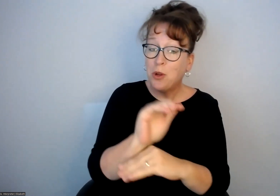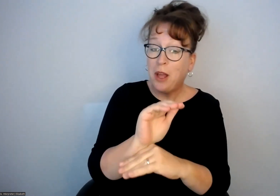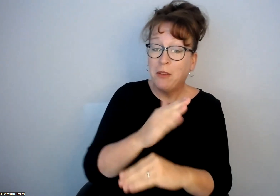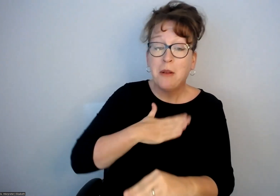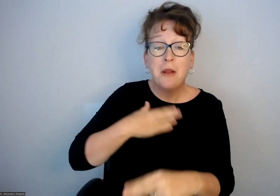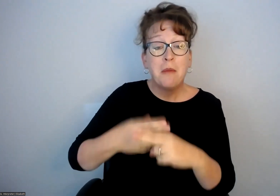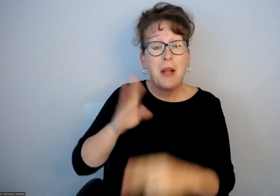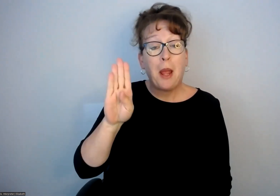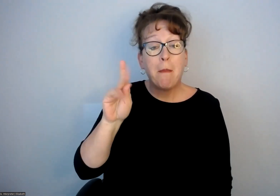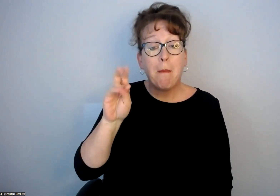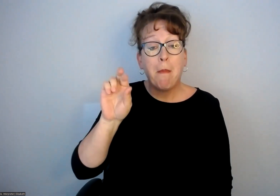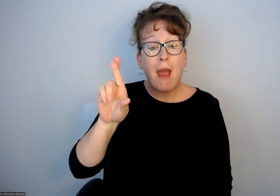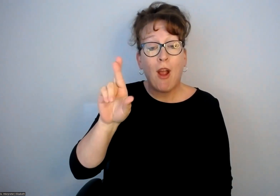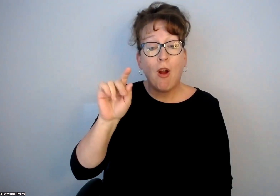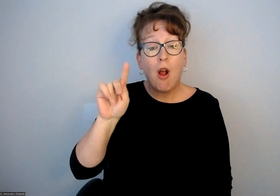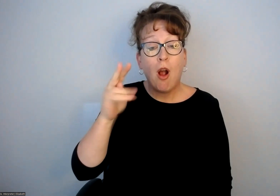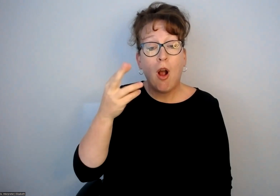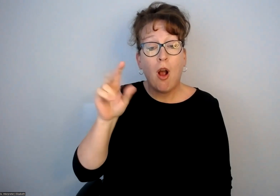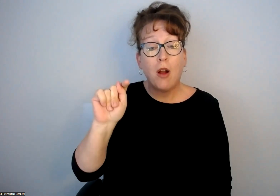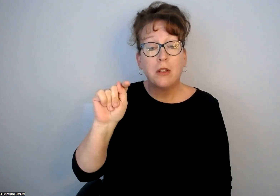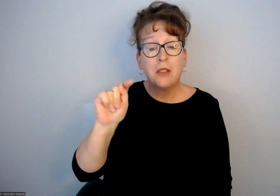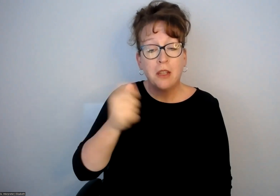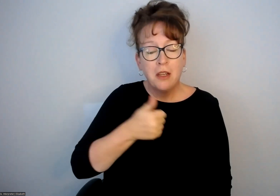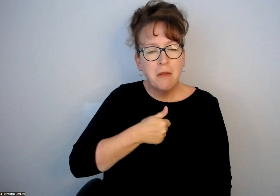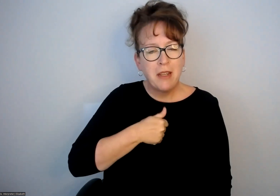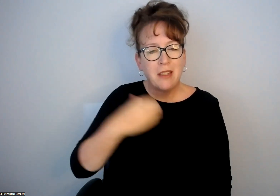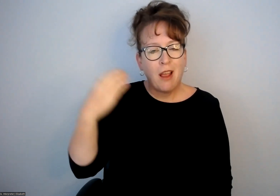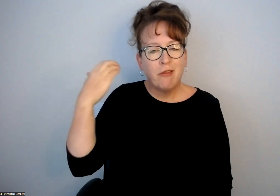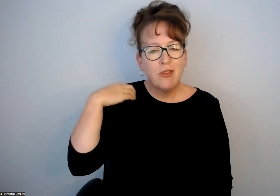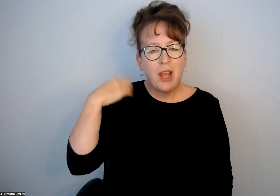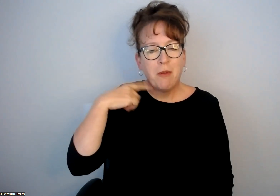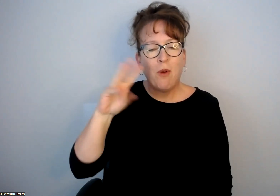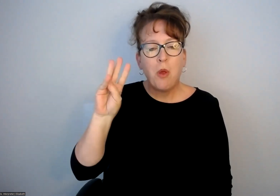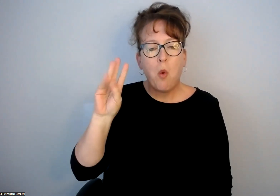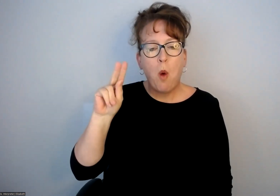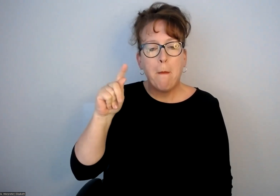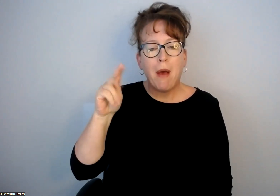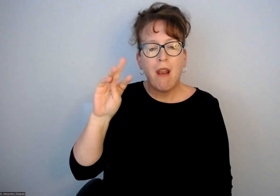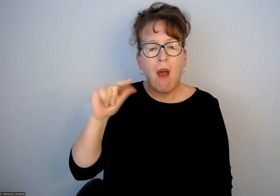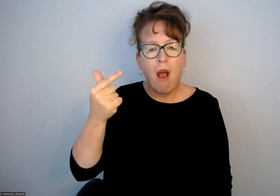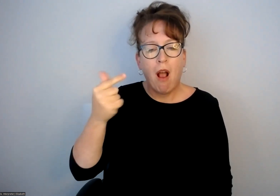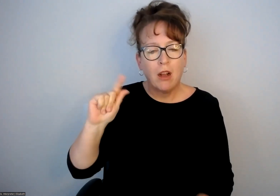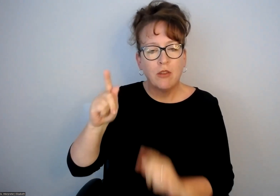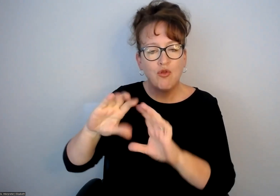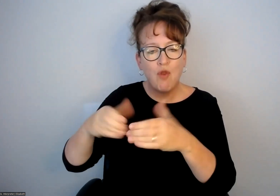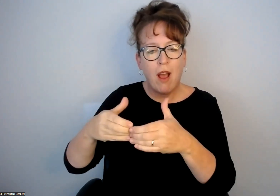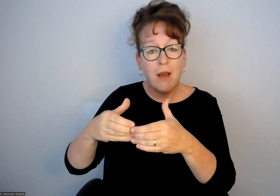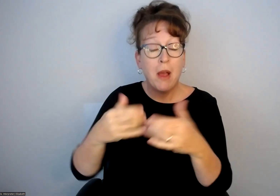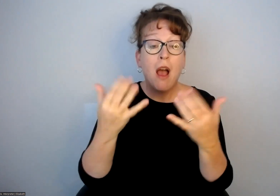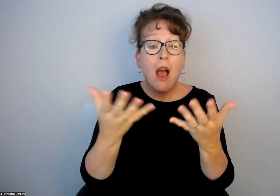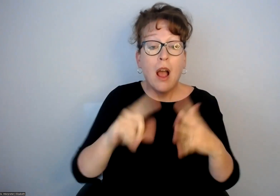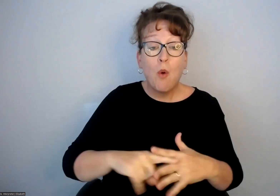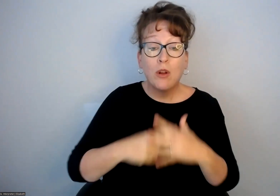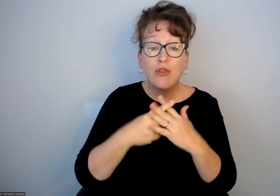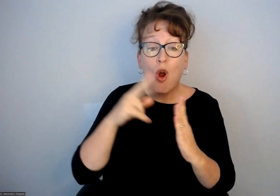live in Mashpee. I'm Brian Whedon. I'm the chairman of the Mashpee Wampanoag Tribe. At this time, I'd like to read a prayer. It's a